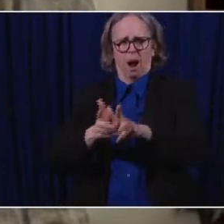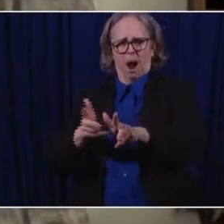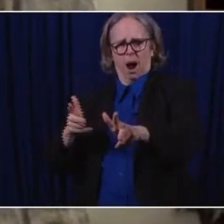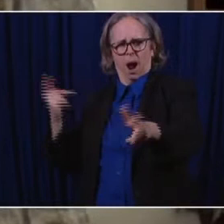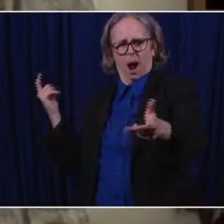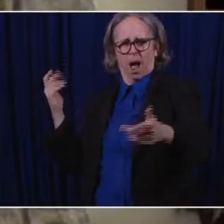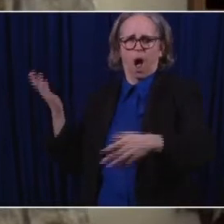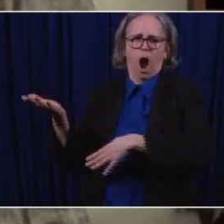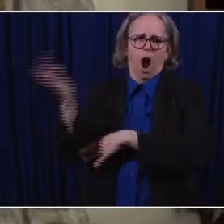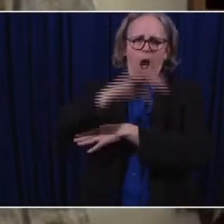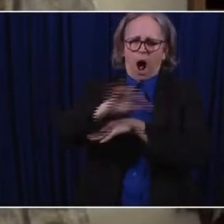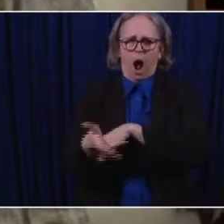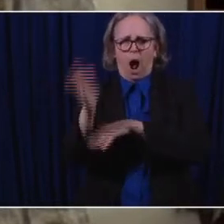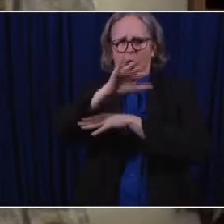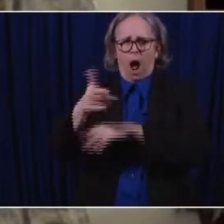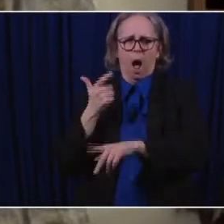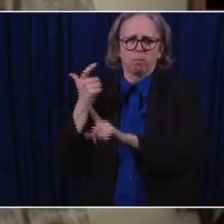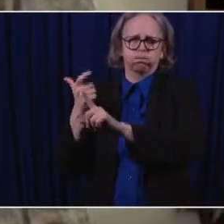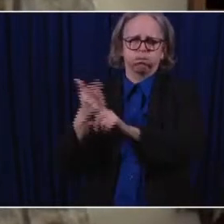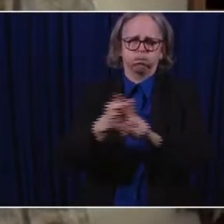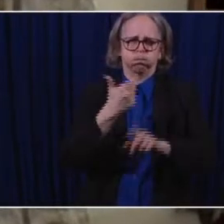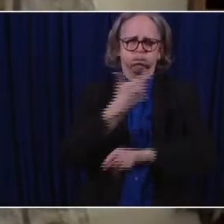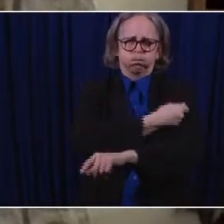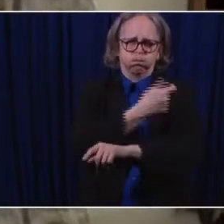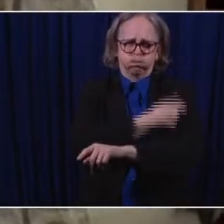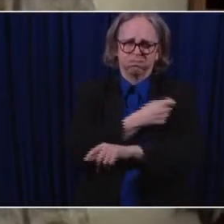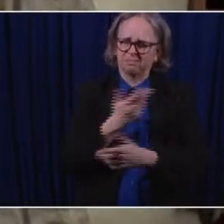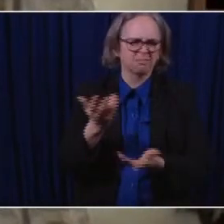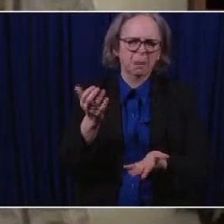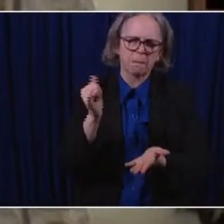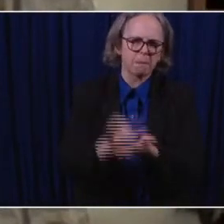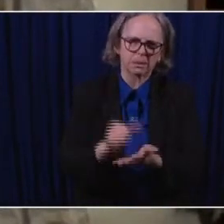And so what we have to do today is to be careful,